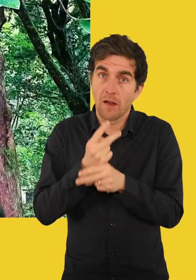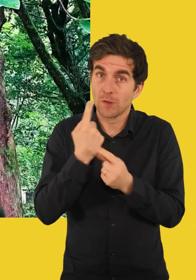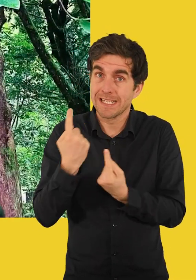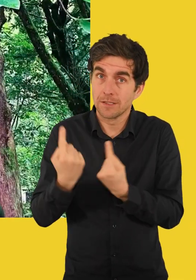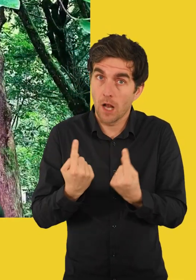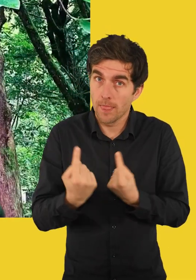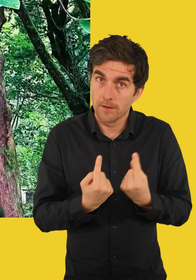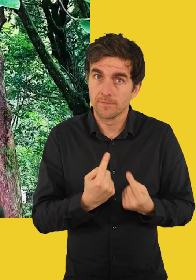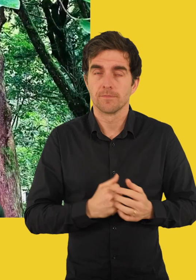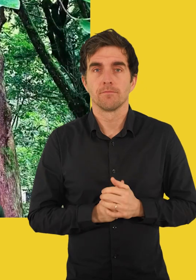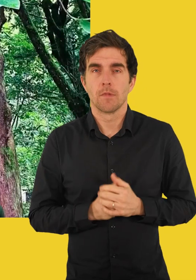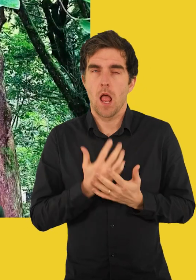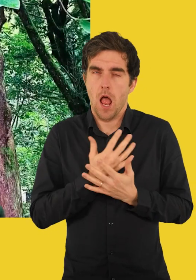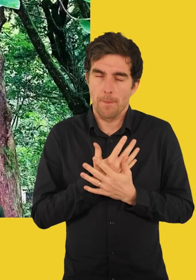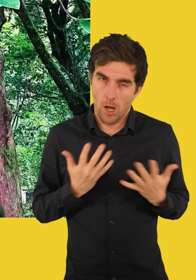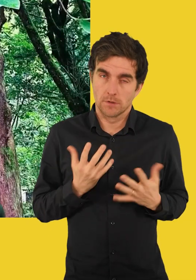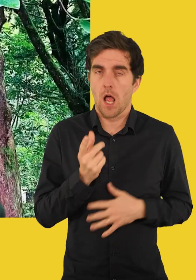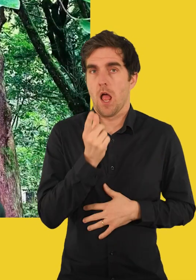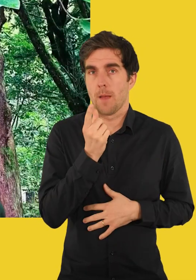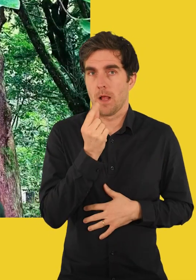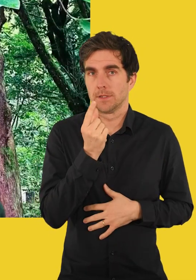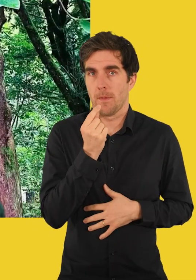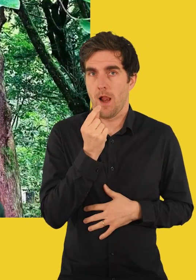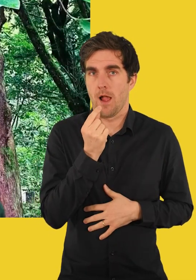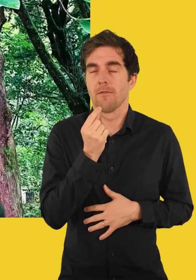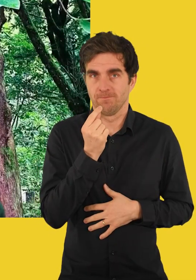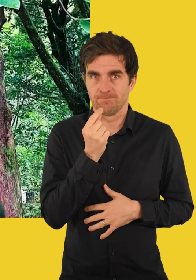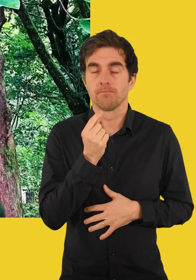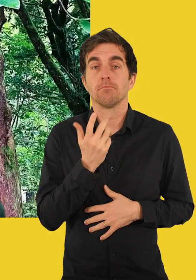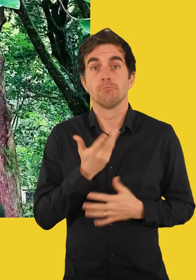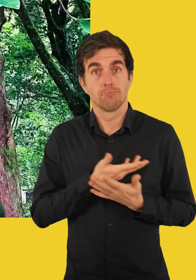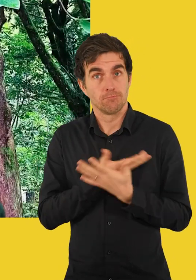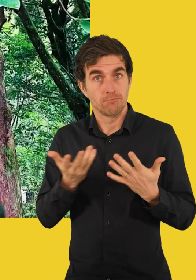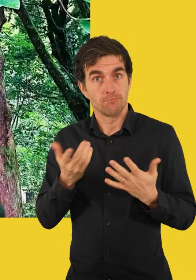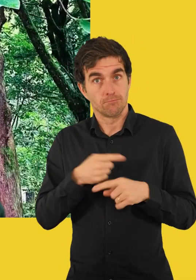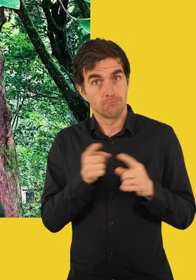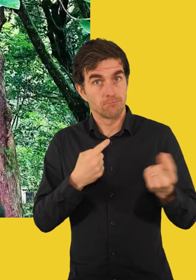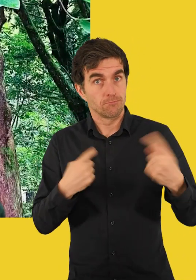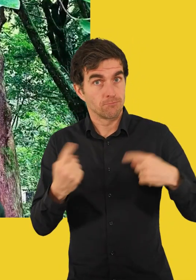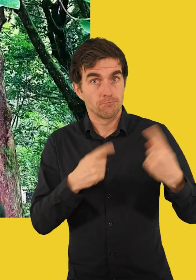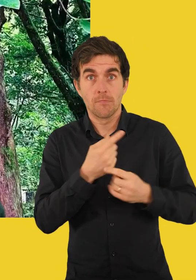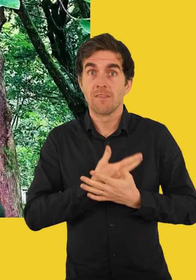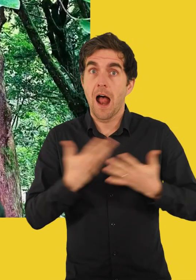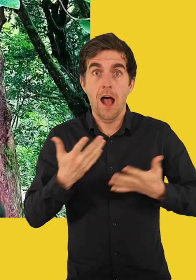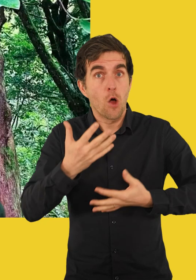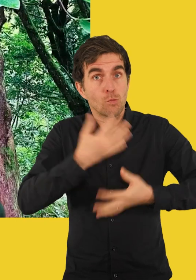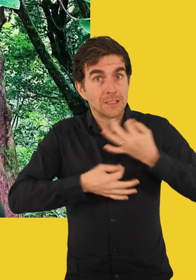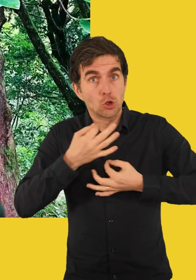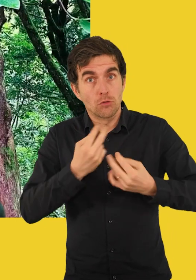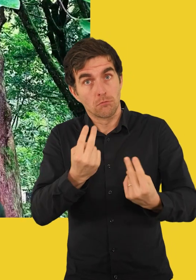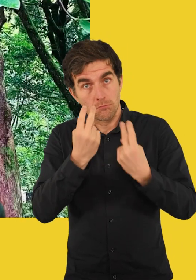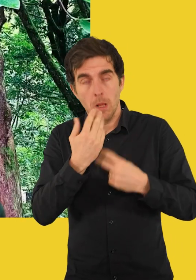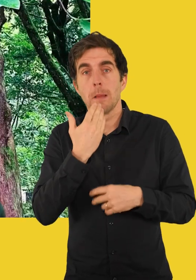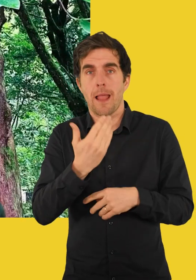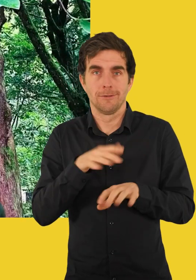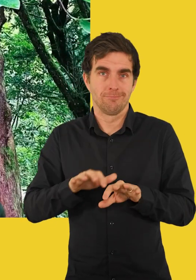and looking after each other as much as possible. And then in terms of our attendees, if you have questions, please